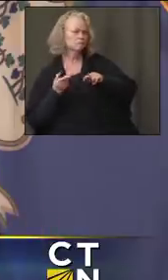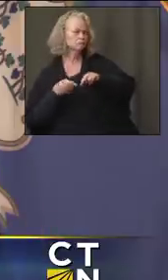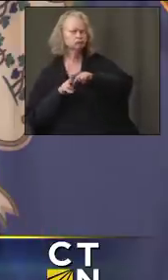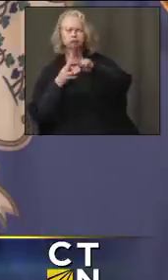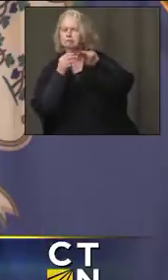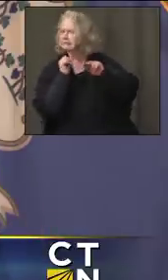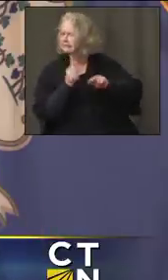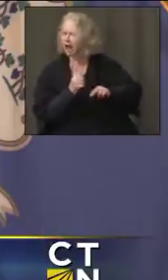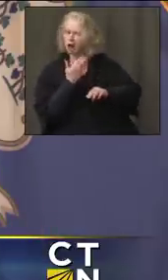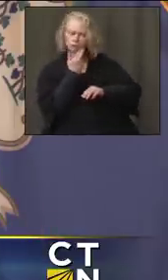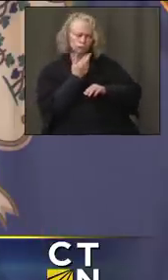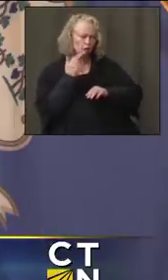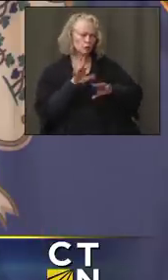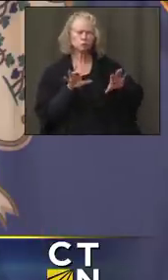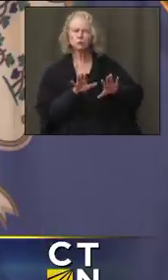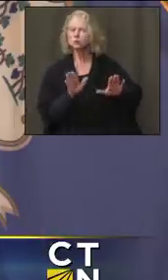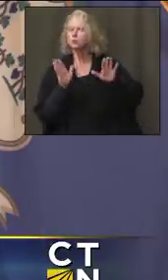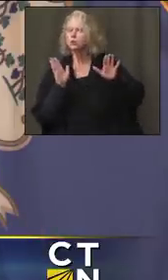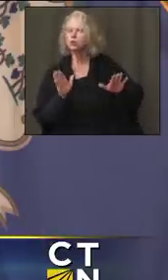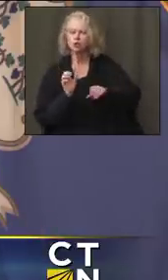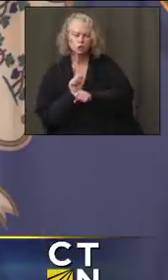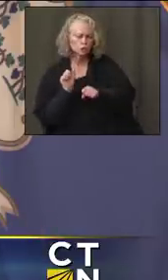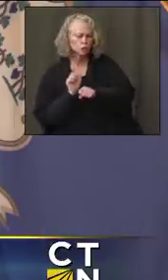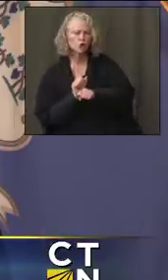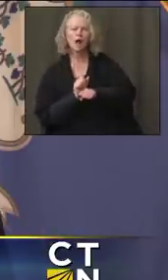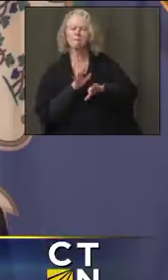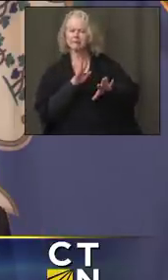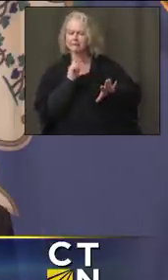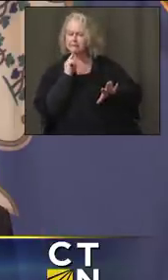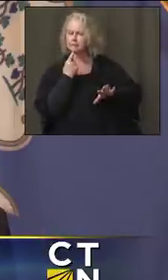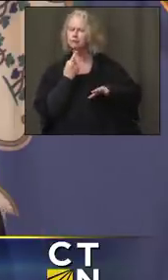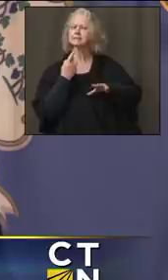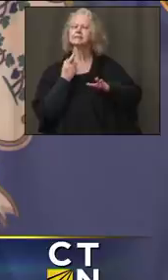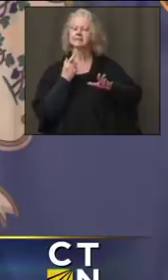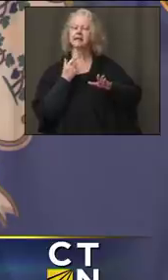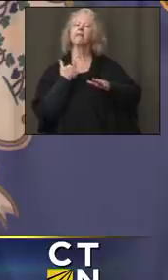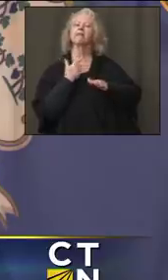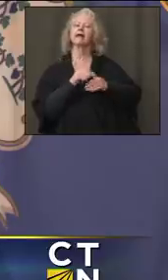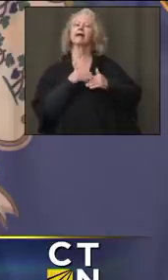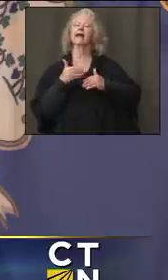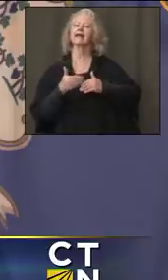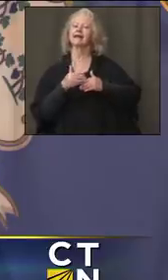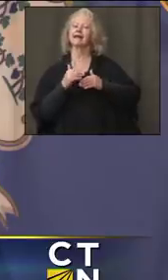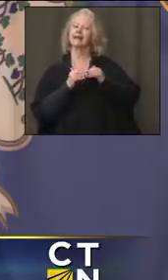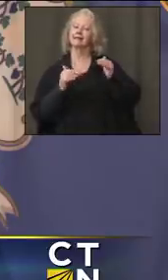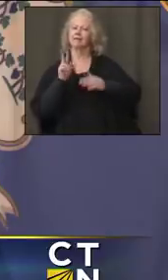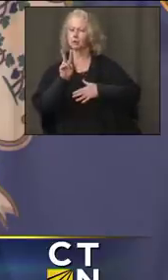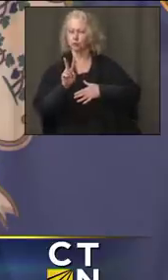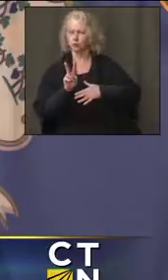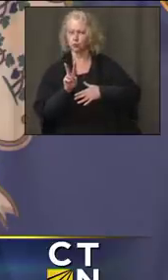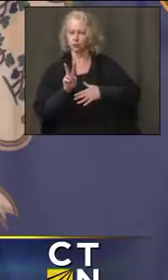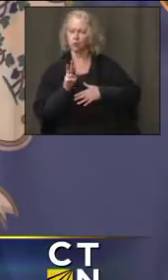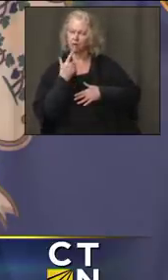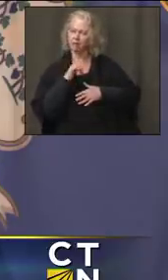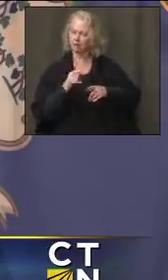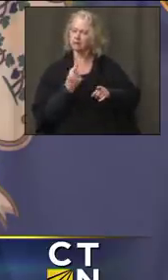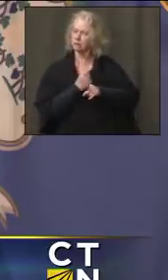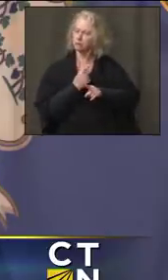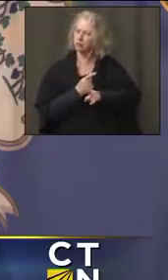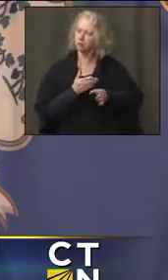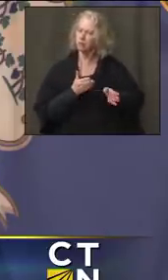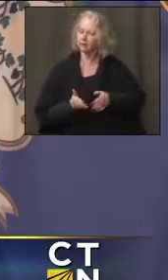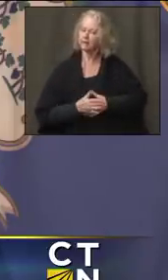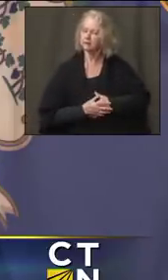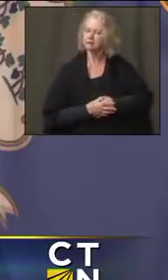are handling their protocols and taking it very seriously. Then we'll move to stage 2. I think that's a very appropriate way to go.